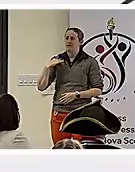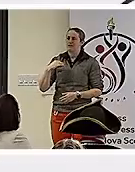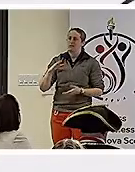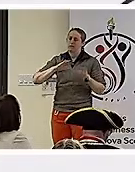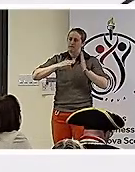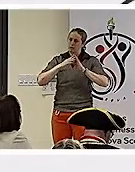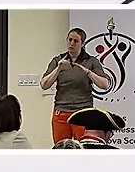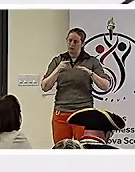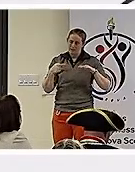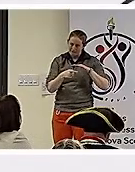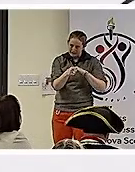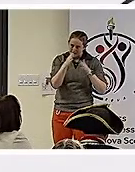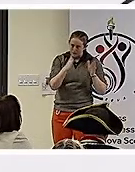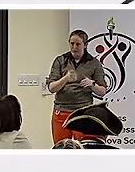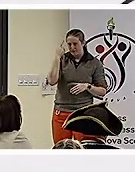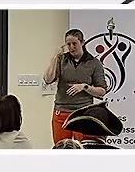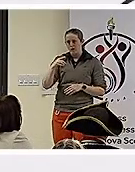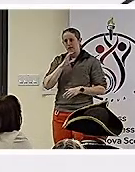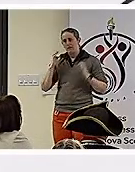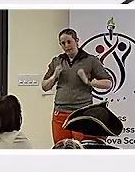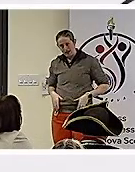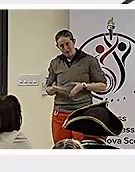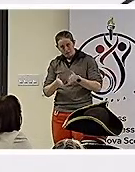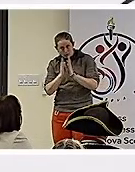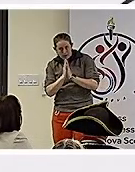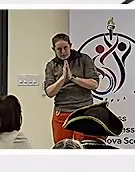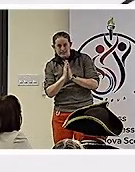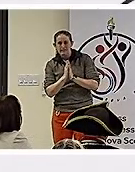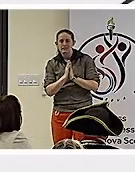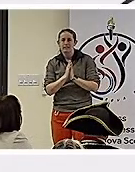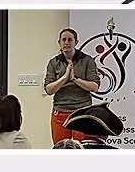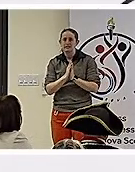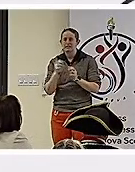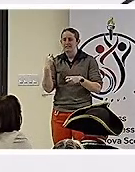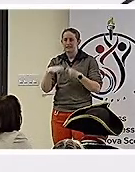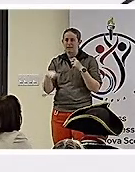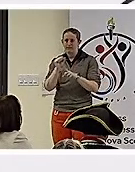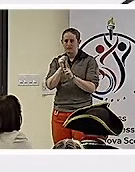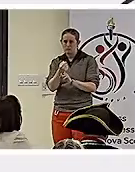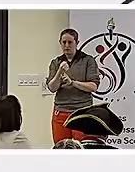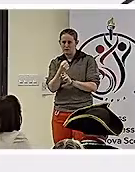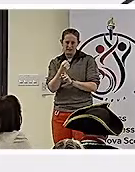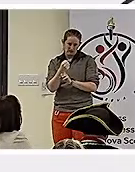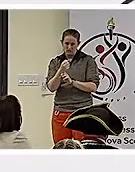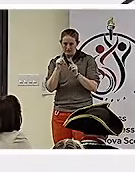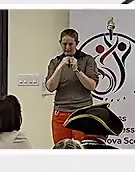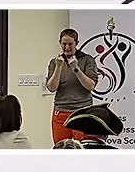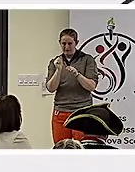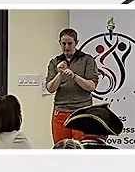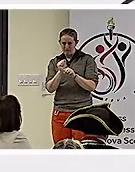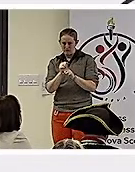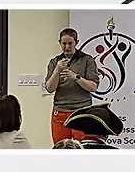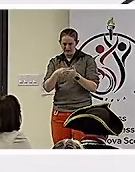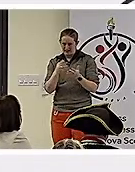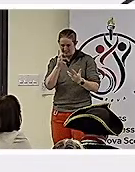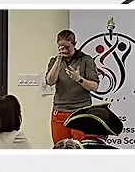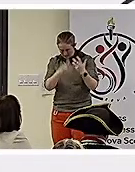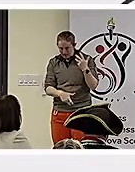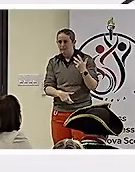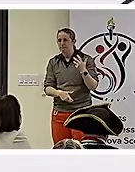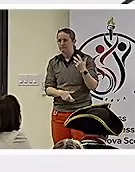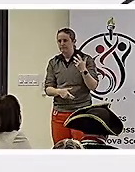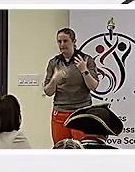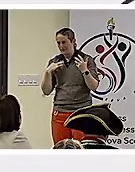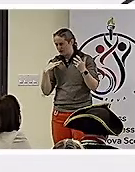for client requests and difficult situations where TWC's funding cannot apply. He is tireless